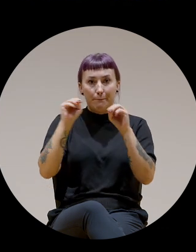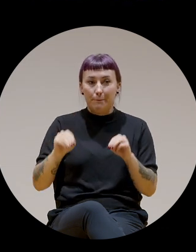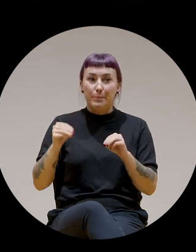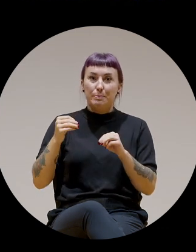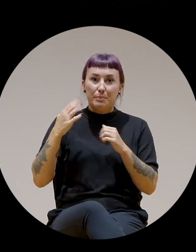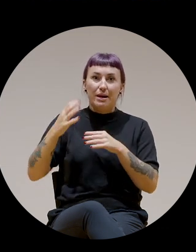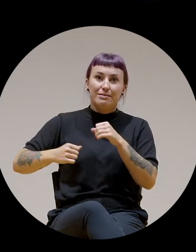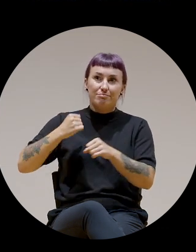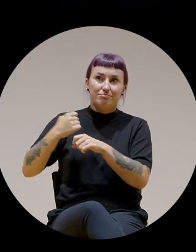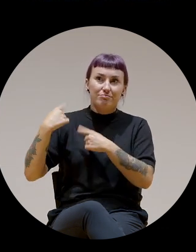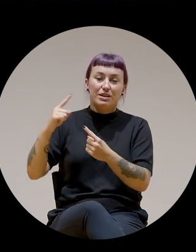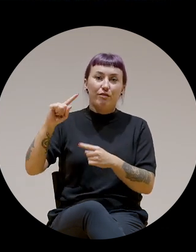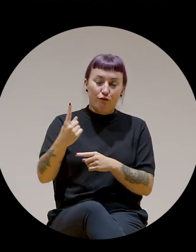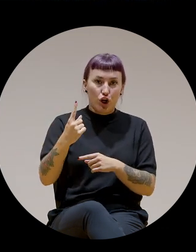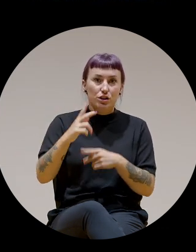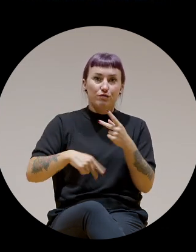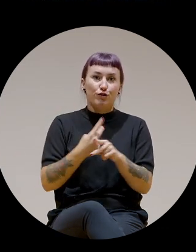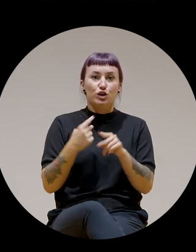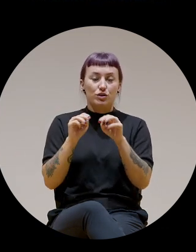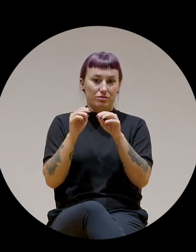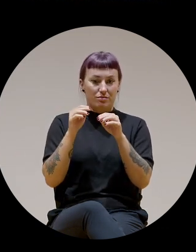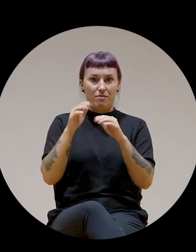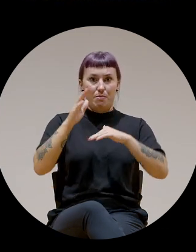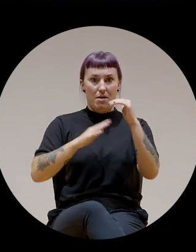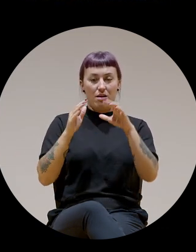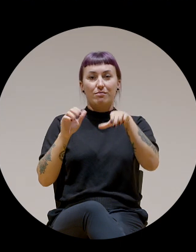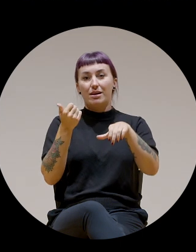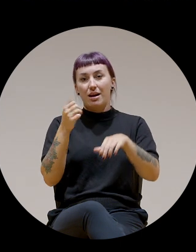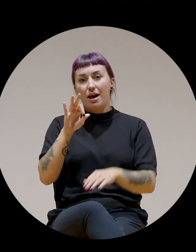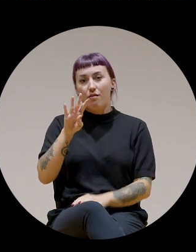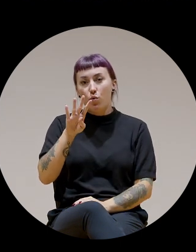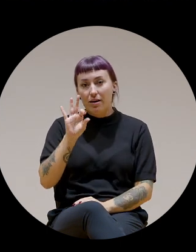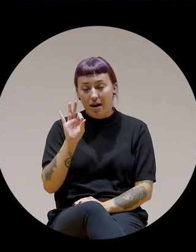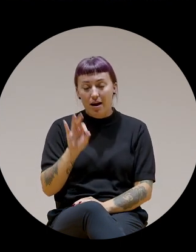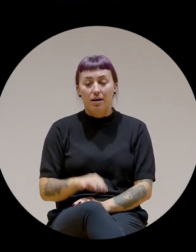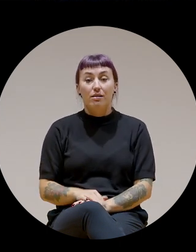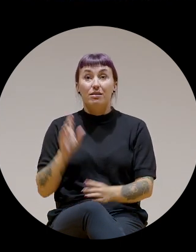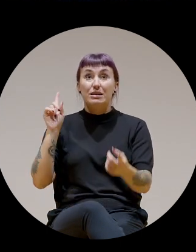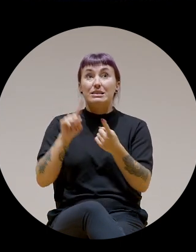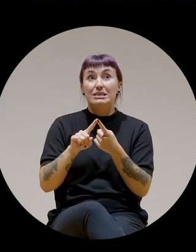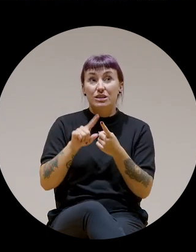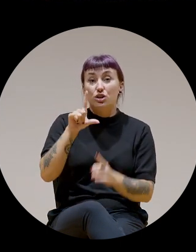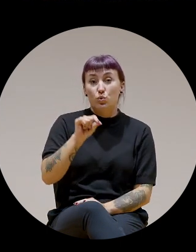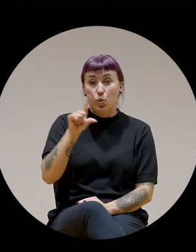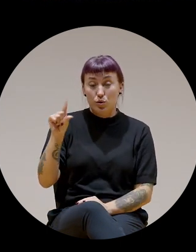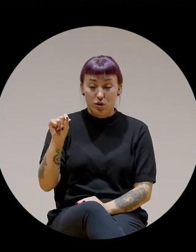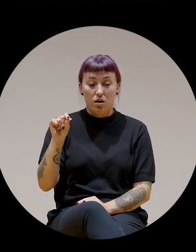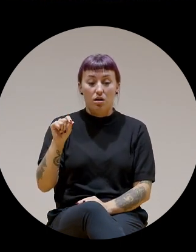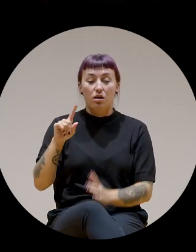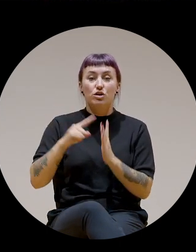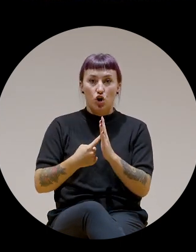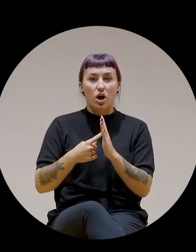the decades since the first iteration of this building in 1949, up until 2020,